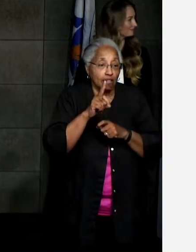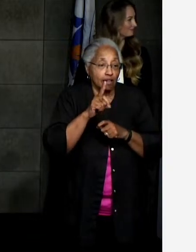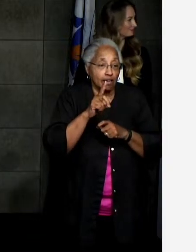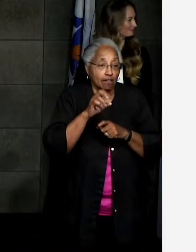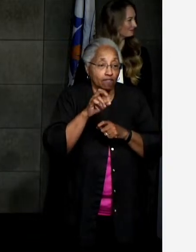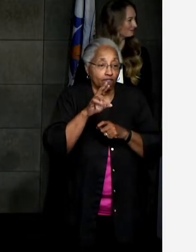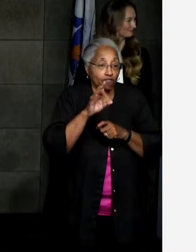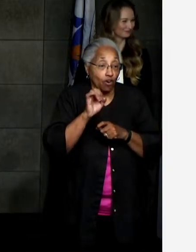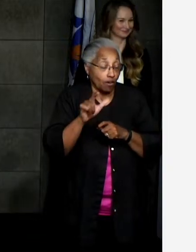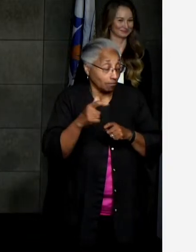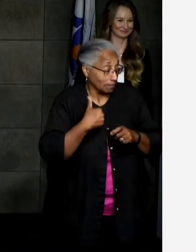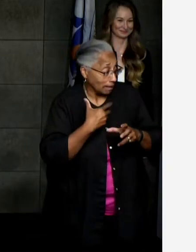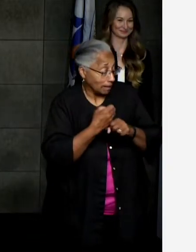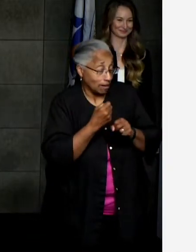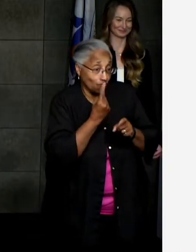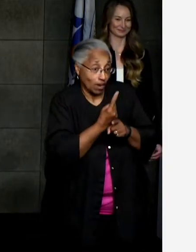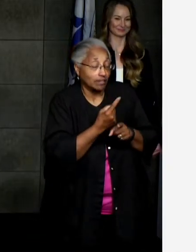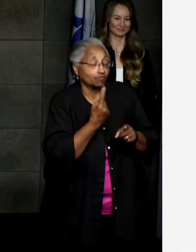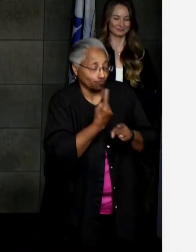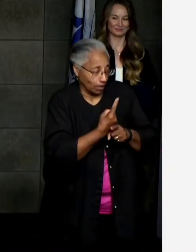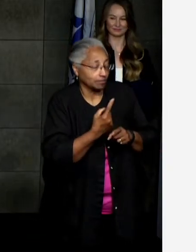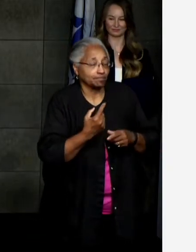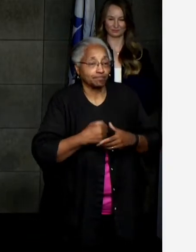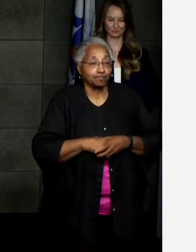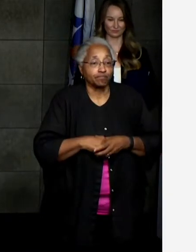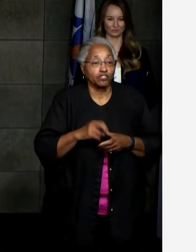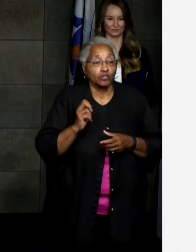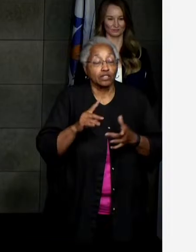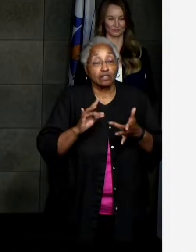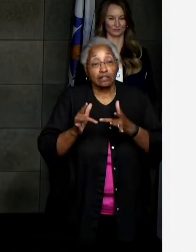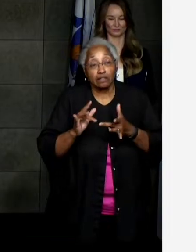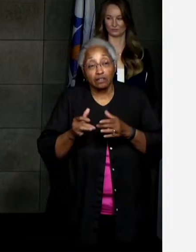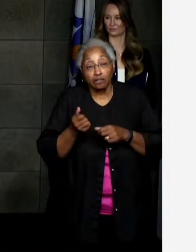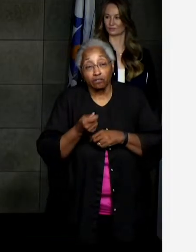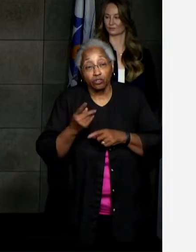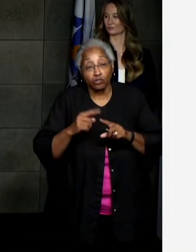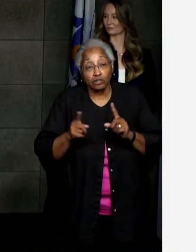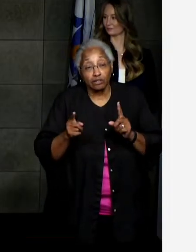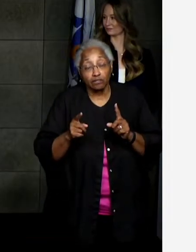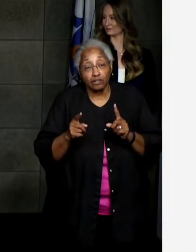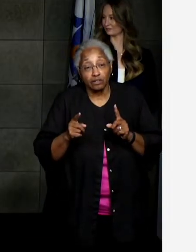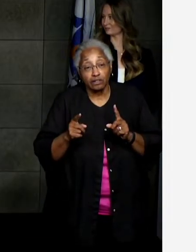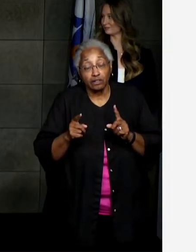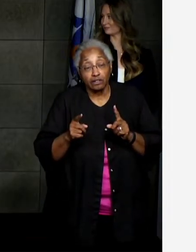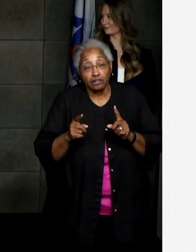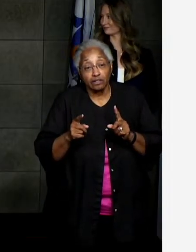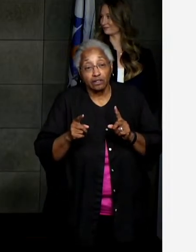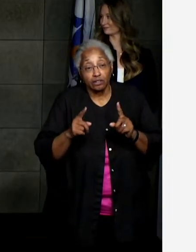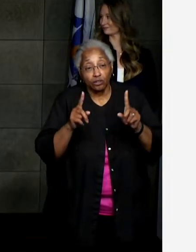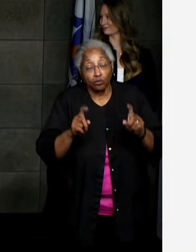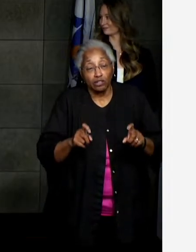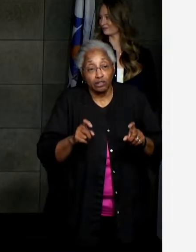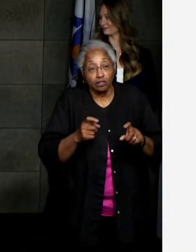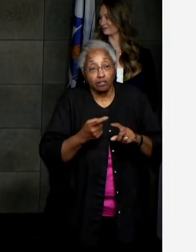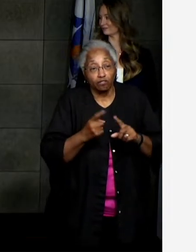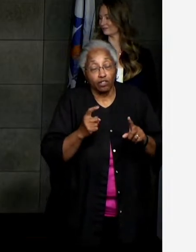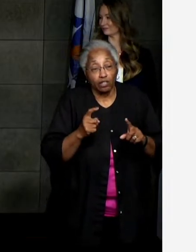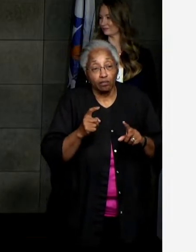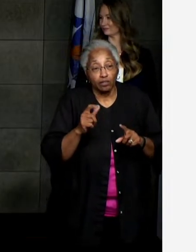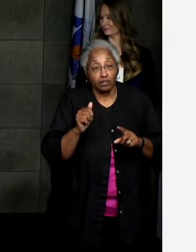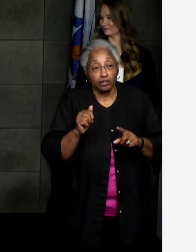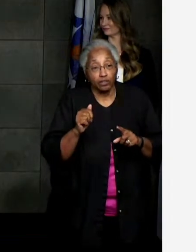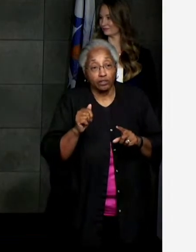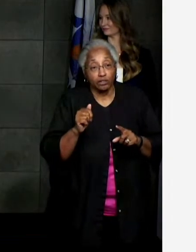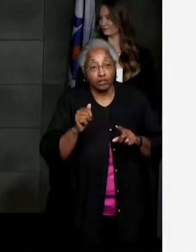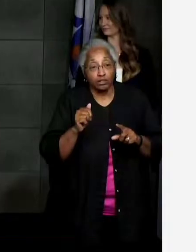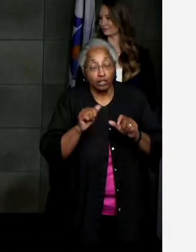Good. All right, another question online, a few different iterations of this as well, but Seth Bornstein from the Associated Press would